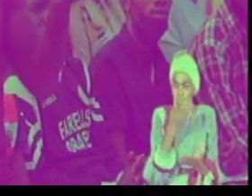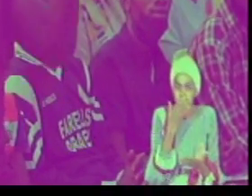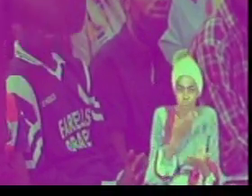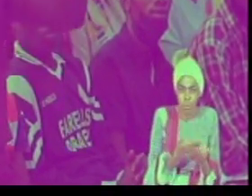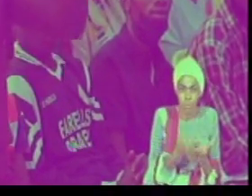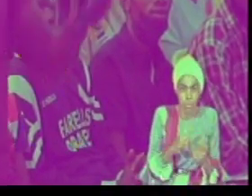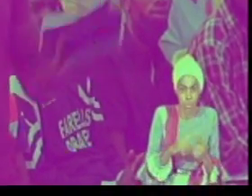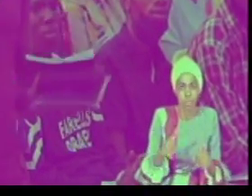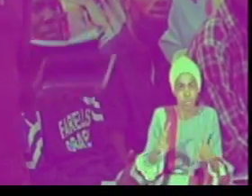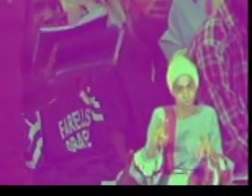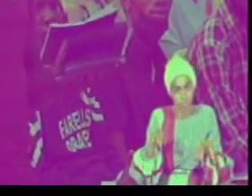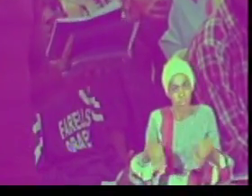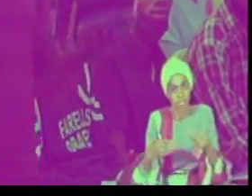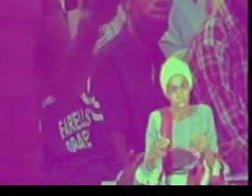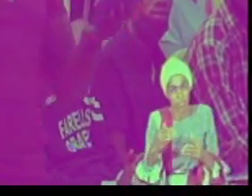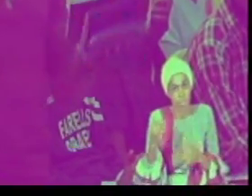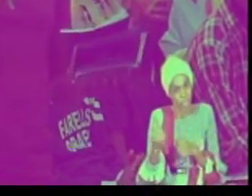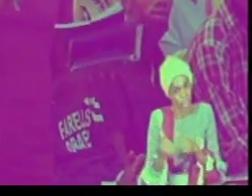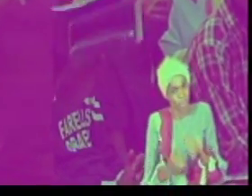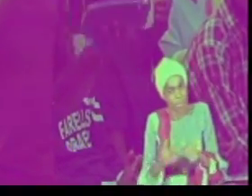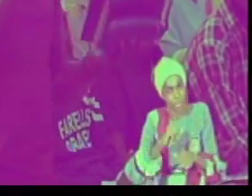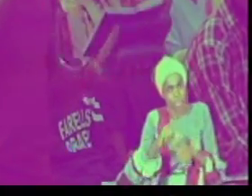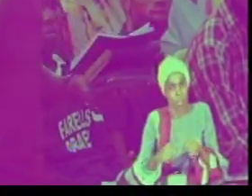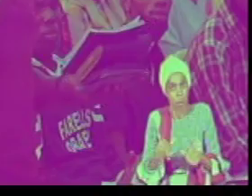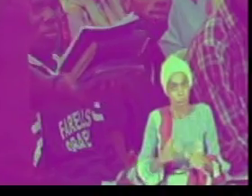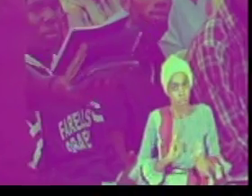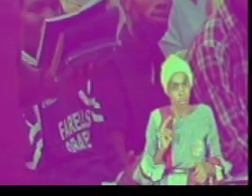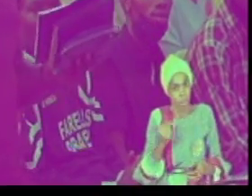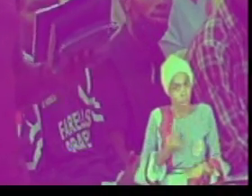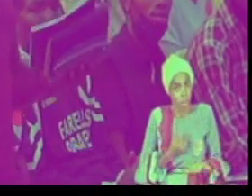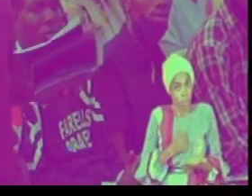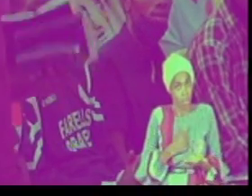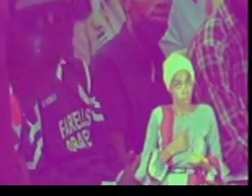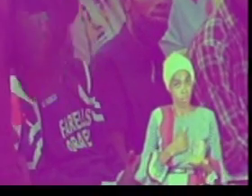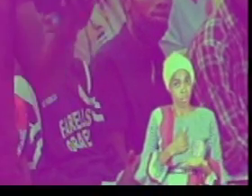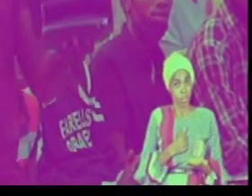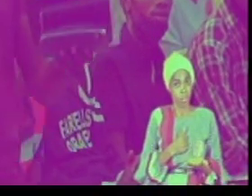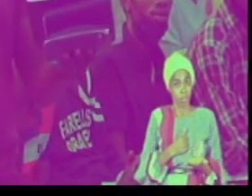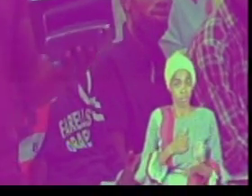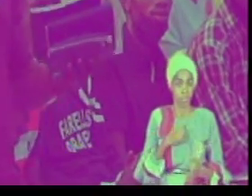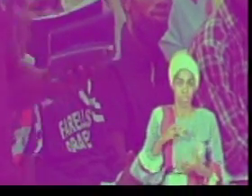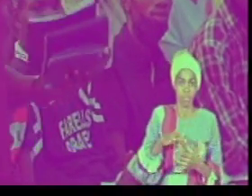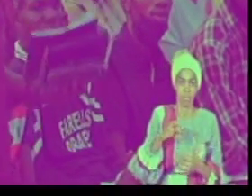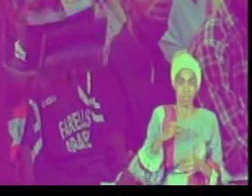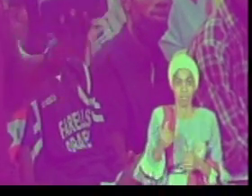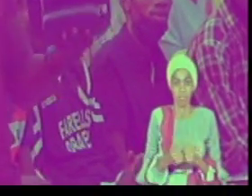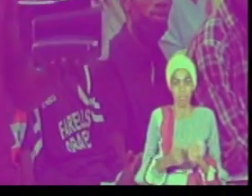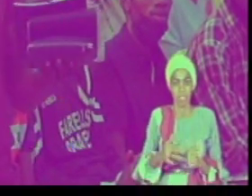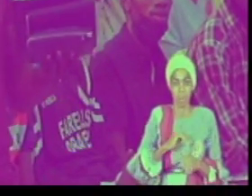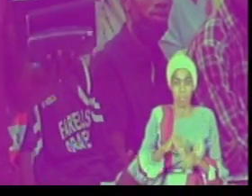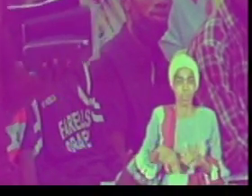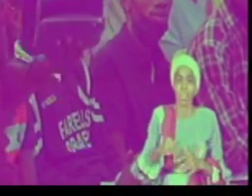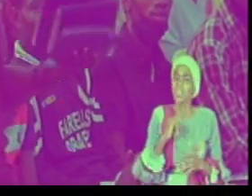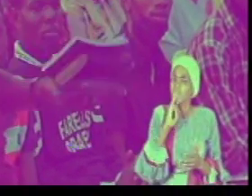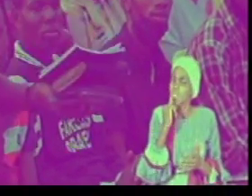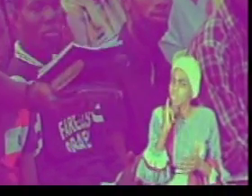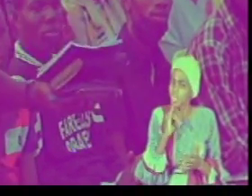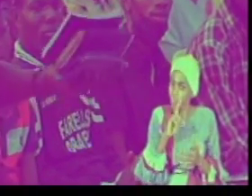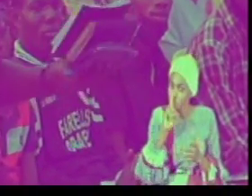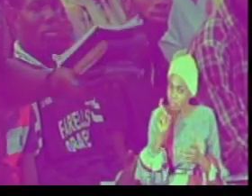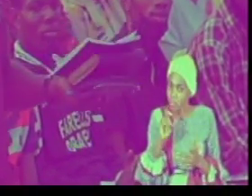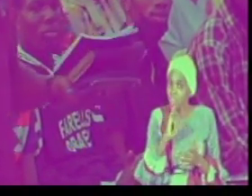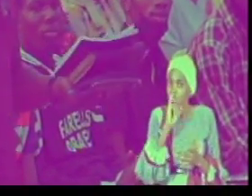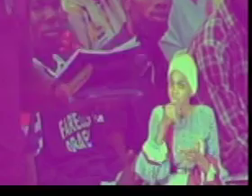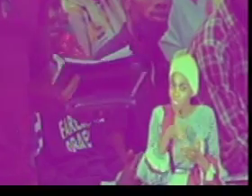informations, everything about ourselves here, to be truthful, knowing fully well that as we have good followers, we also have bad followers who follow our